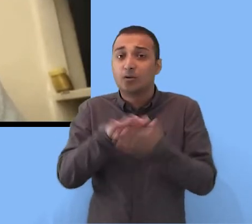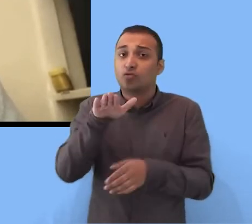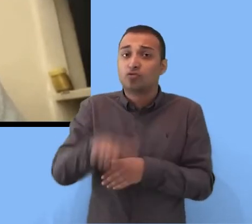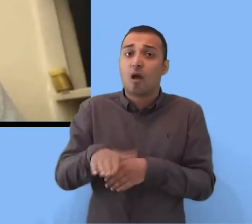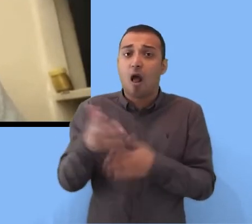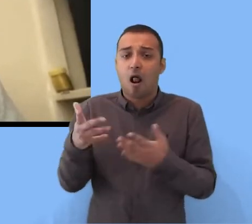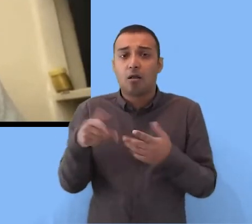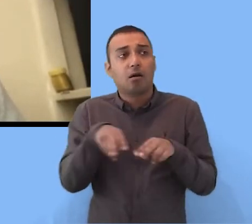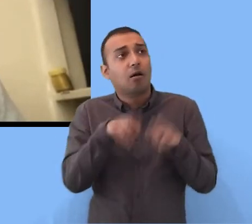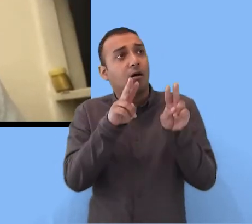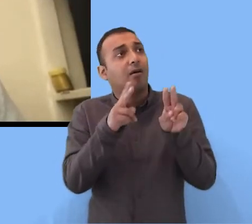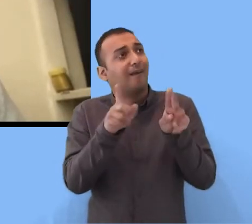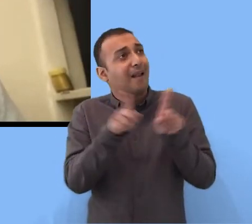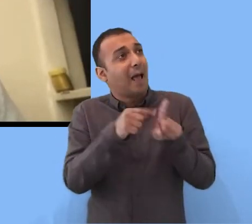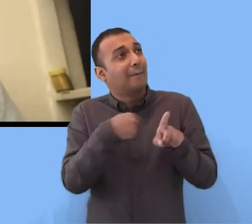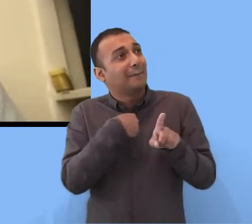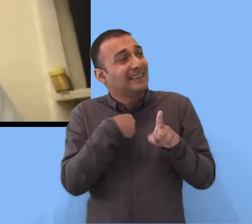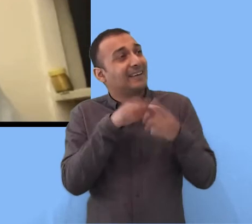relate to.